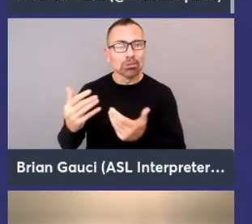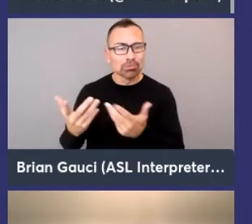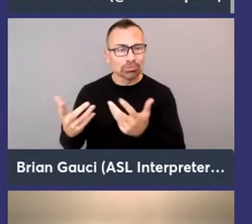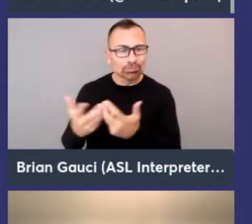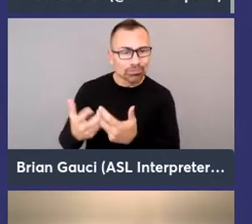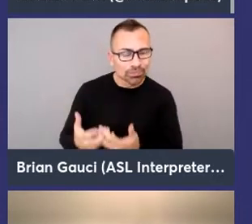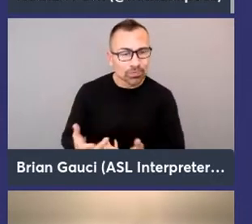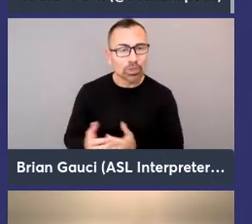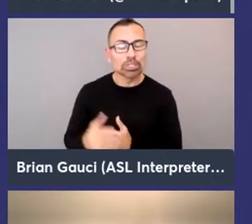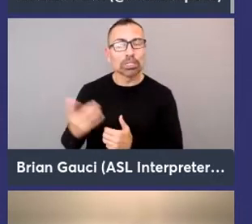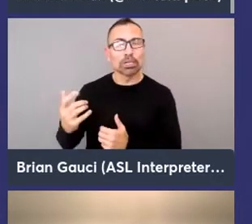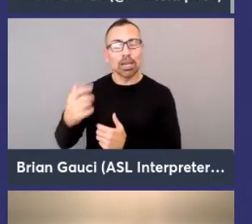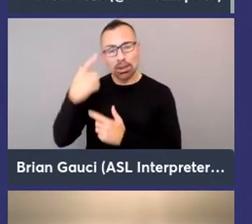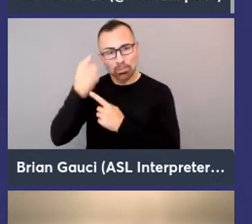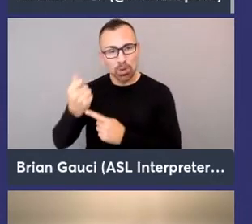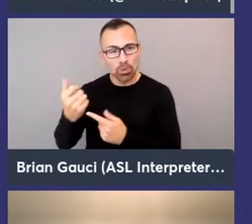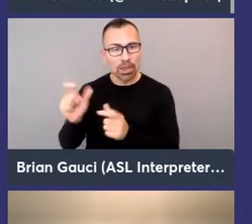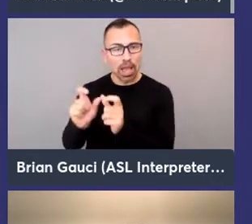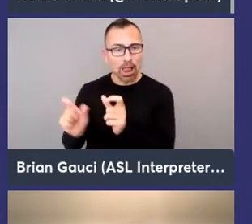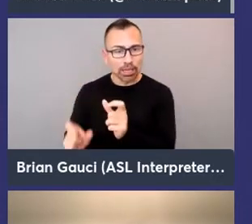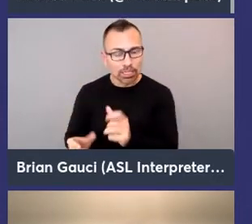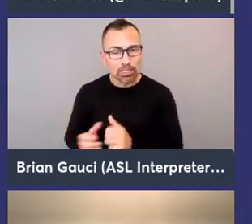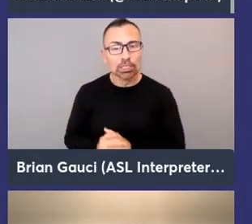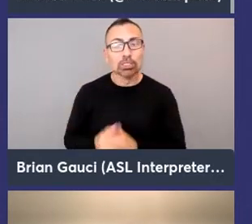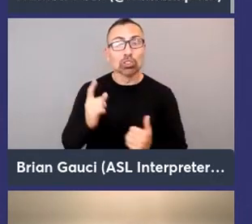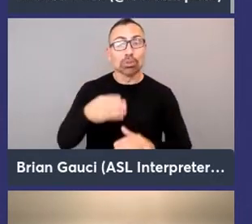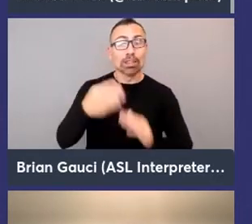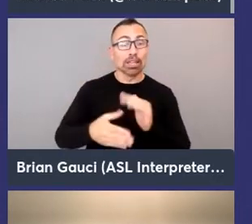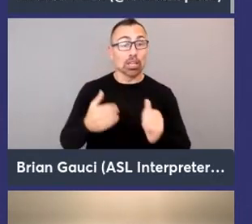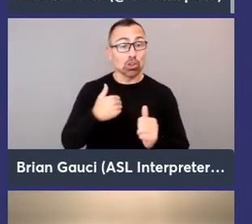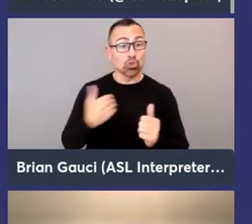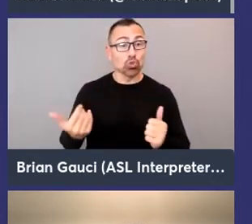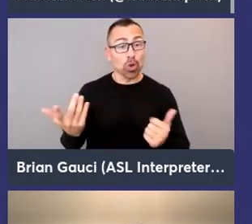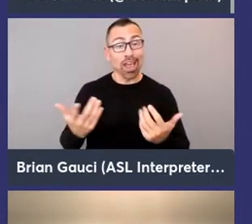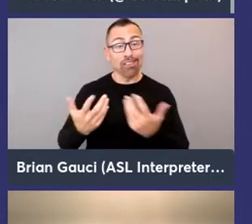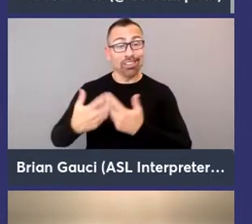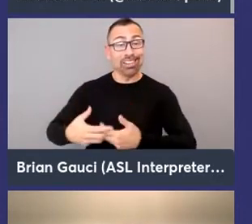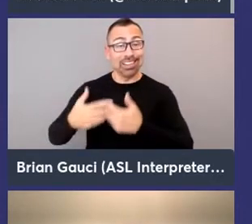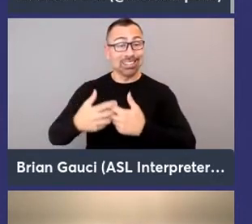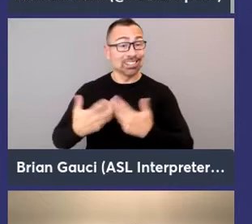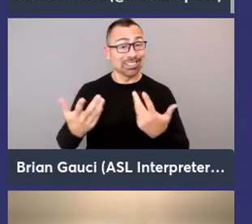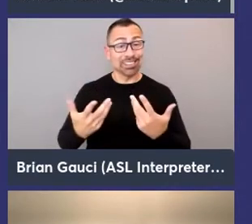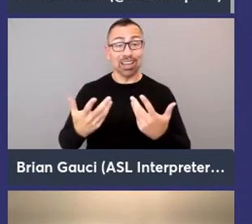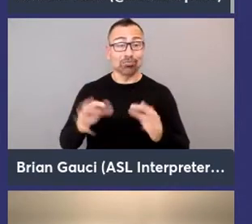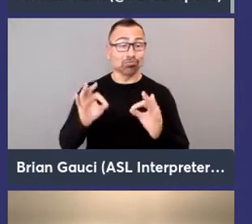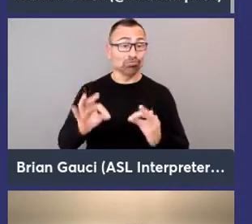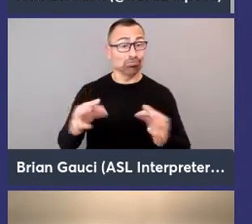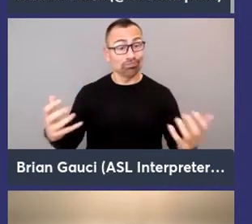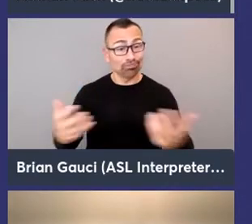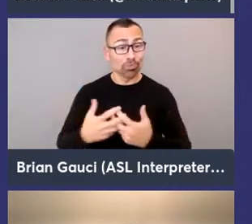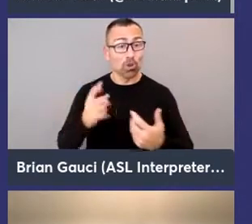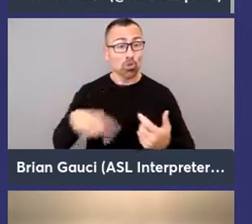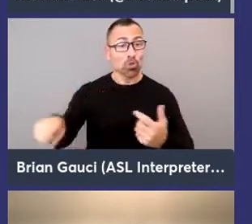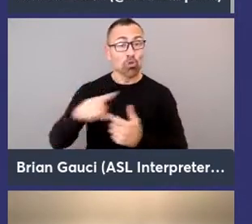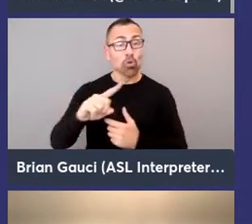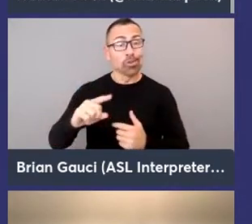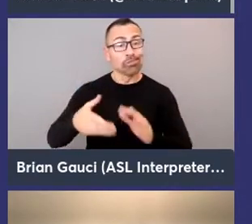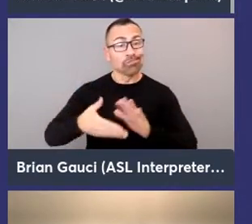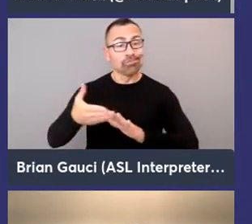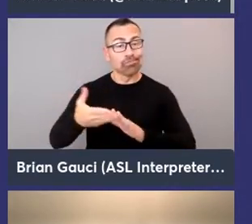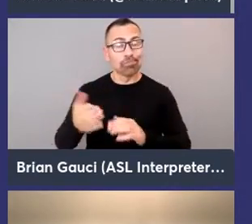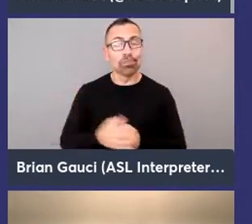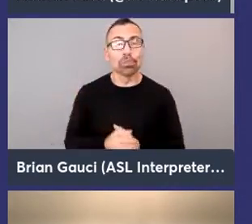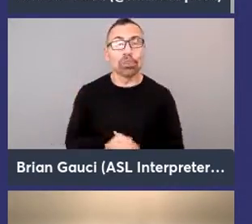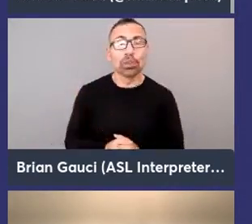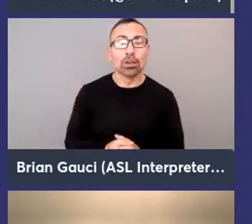you, by the end of the process, you'll have an effective engine that is optimized for your deep learning inference. So once we have the models that are